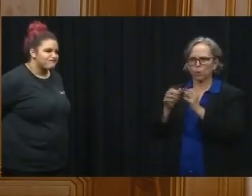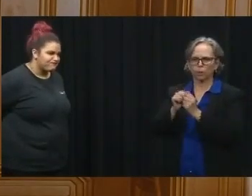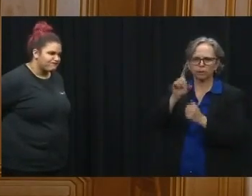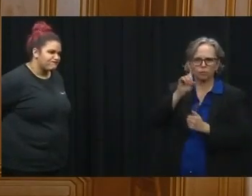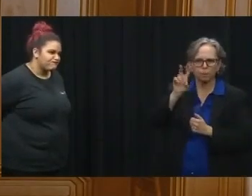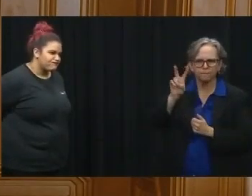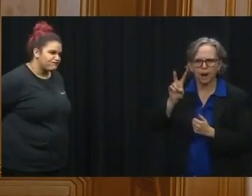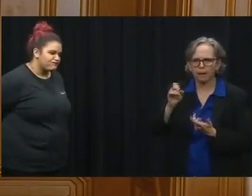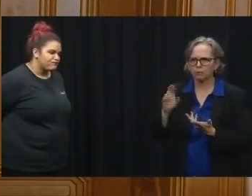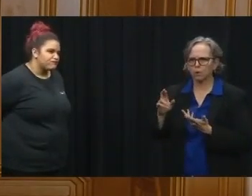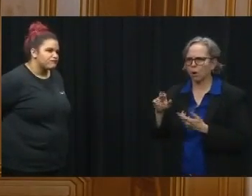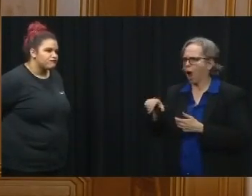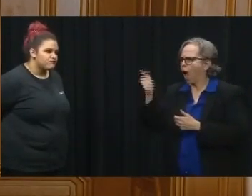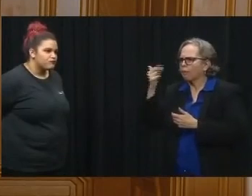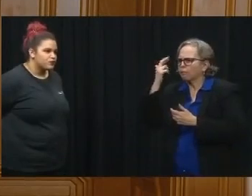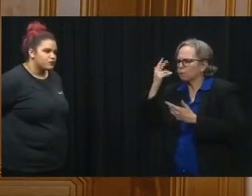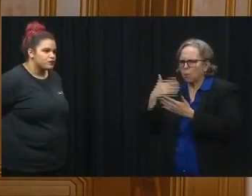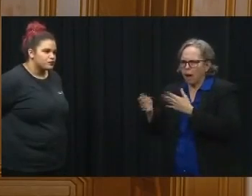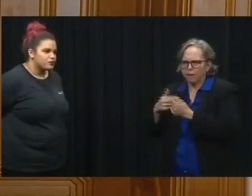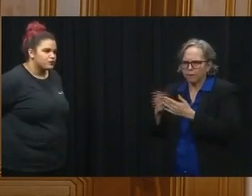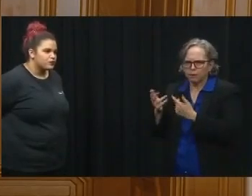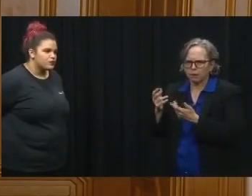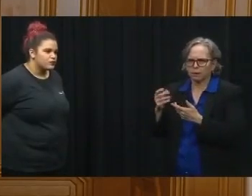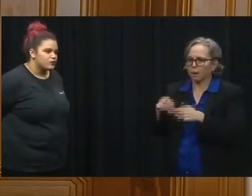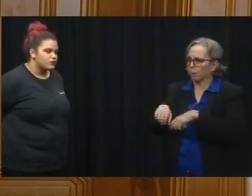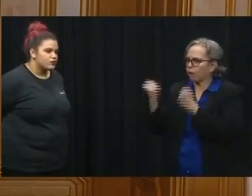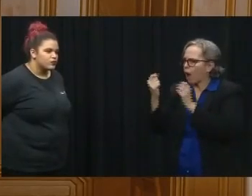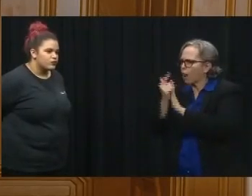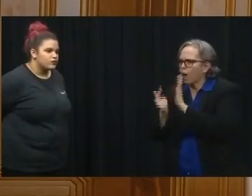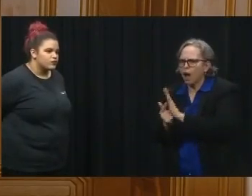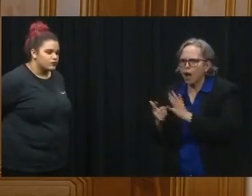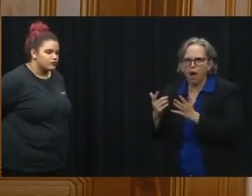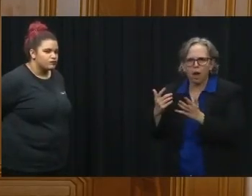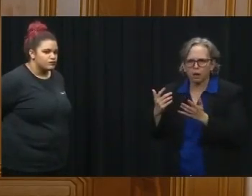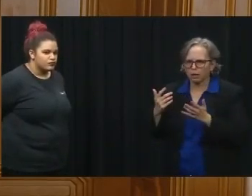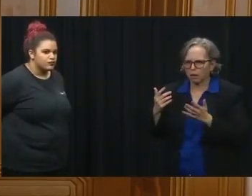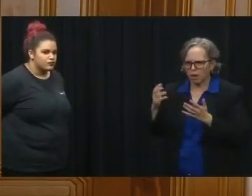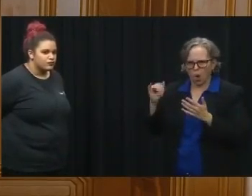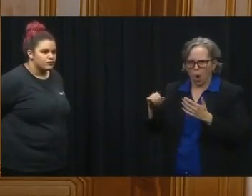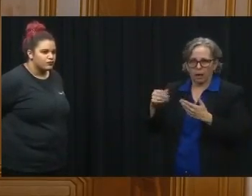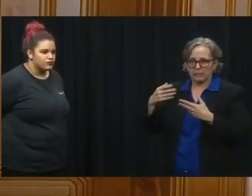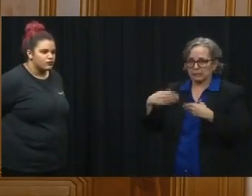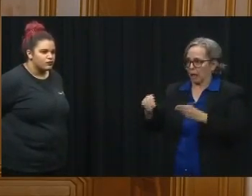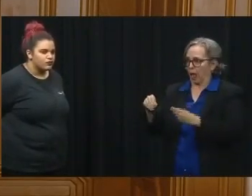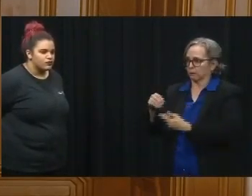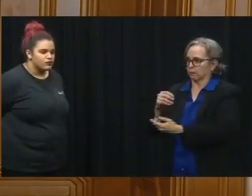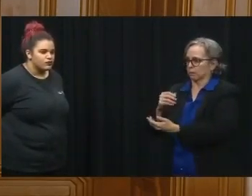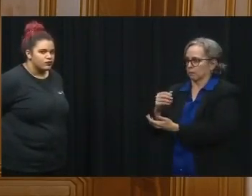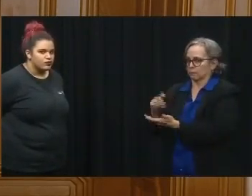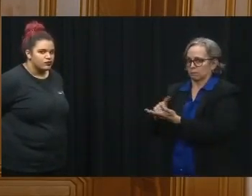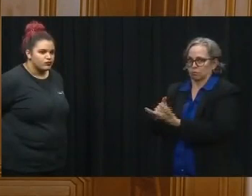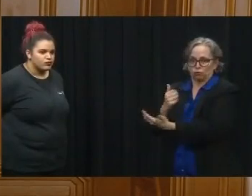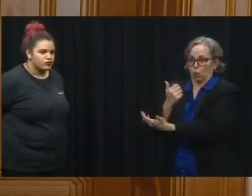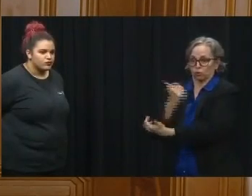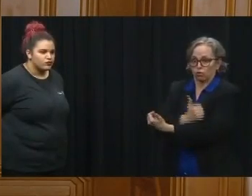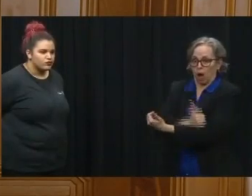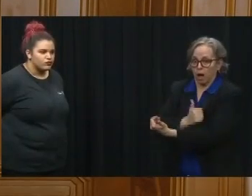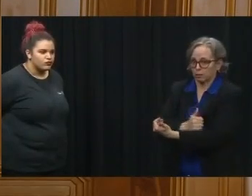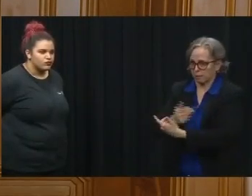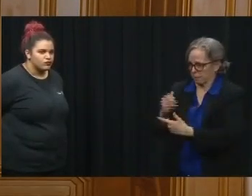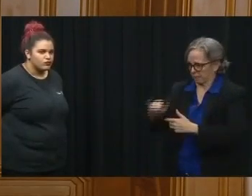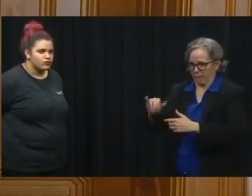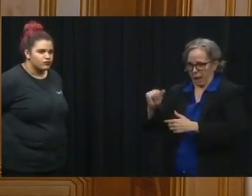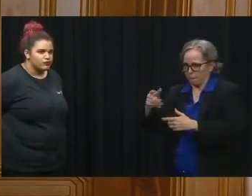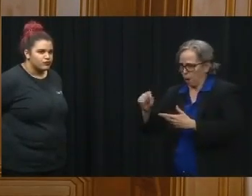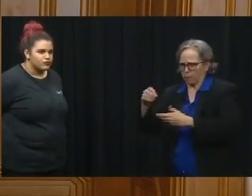other reason. They've violated the law. They've are selling drugs or something out of there. We need to have the courts to have